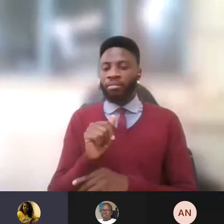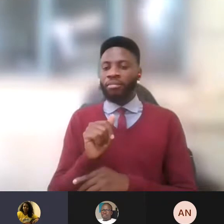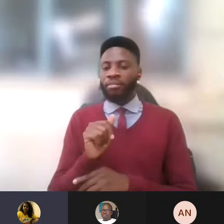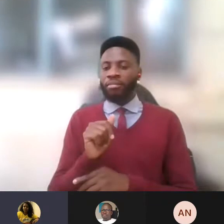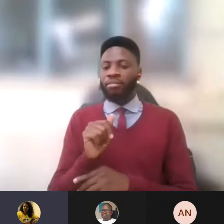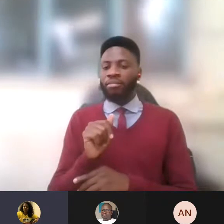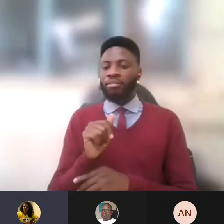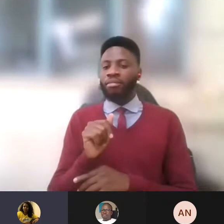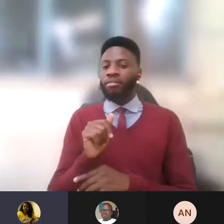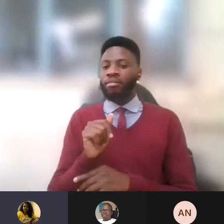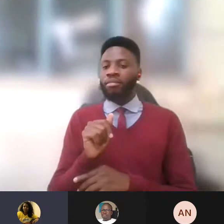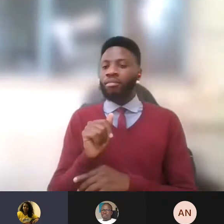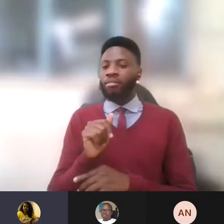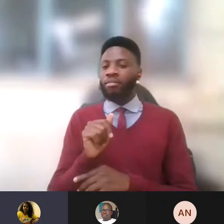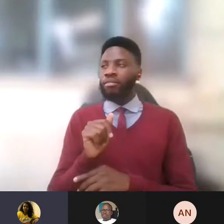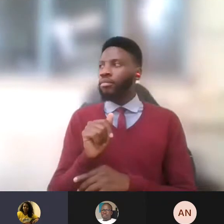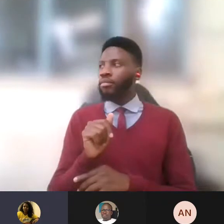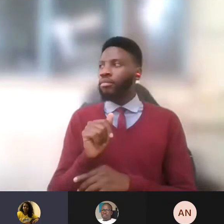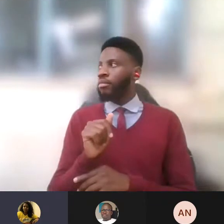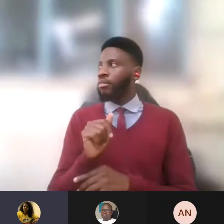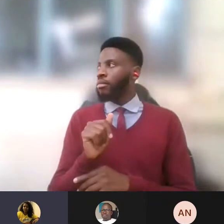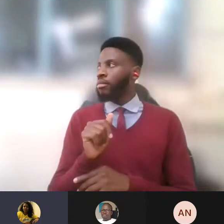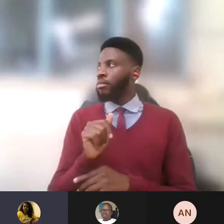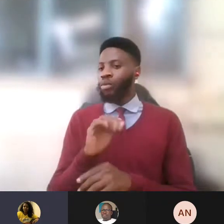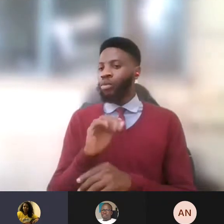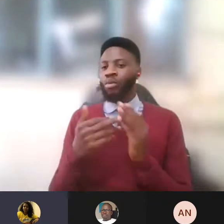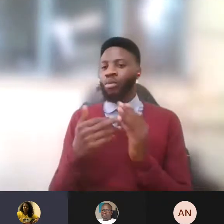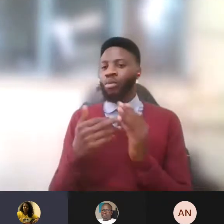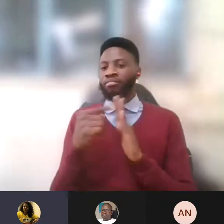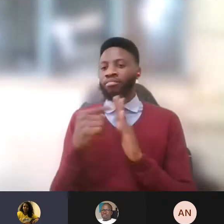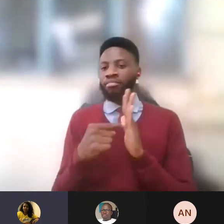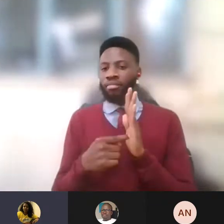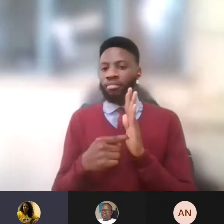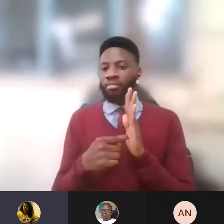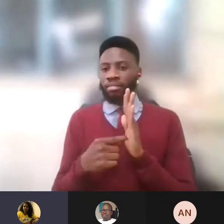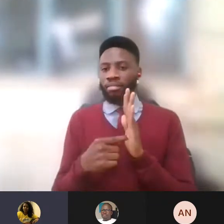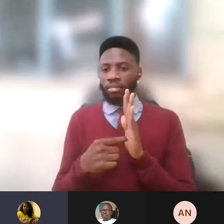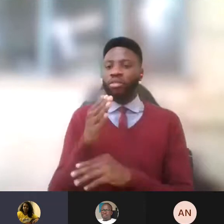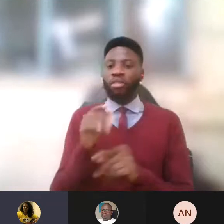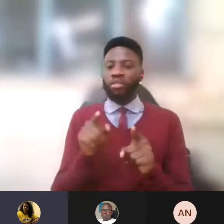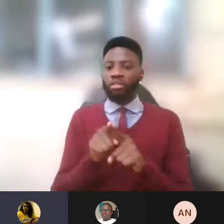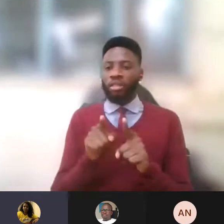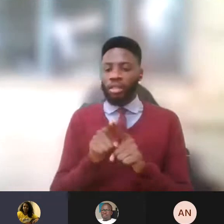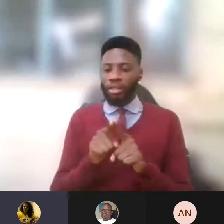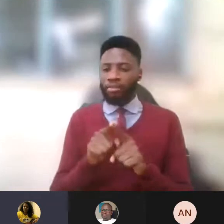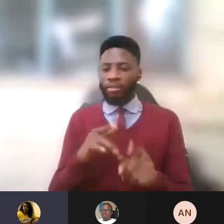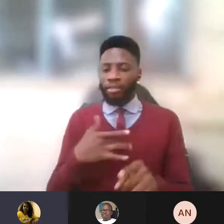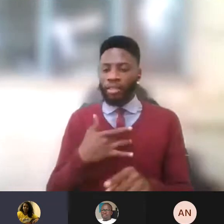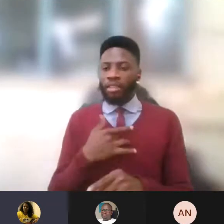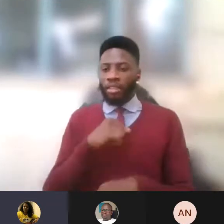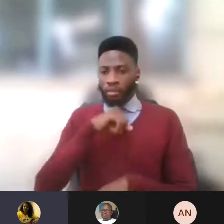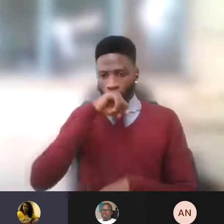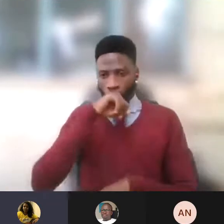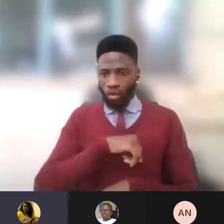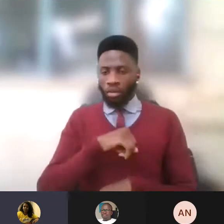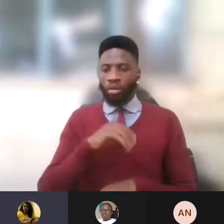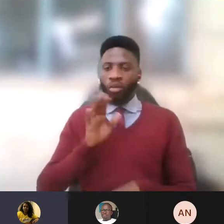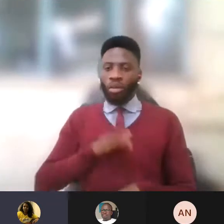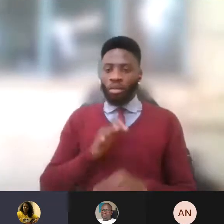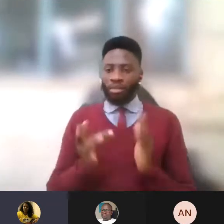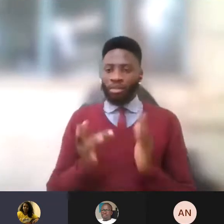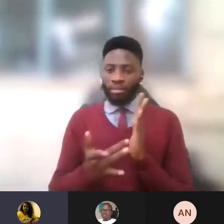on Microsoft and what they were doing in philanthropies. I also did something that I do when I'm preparing for interviews, which is like list all my